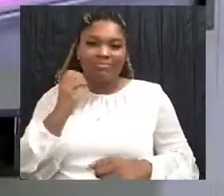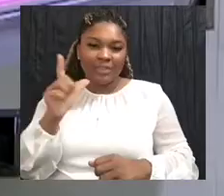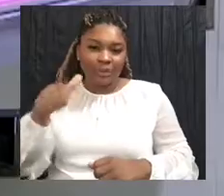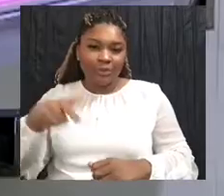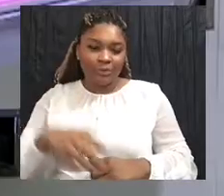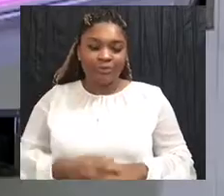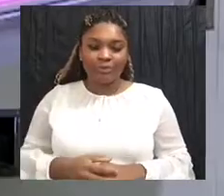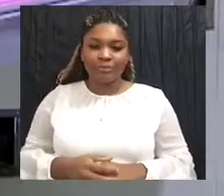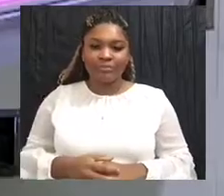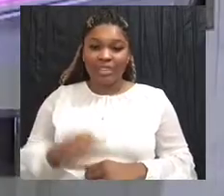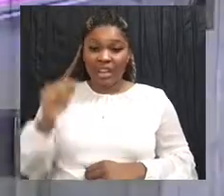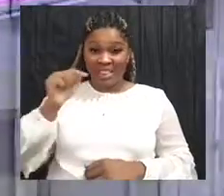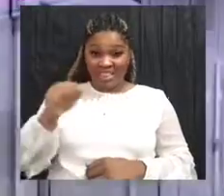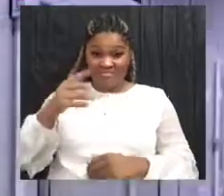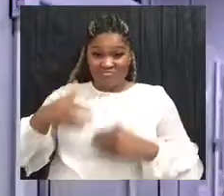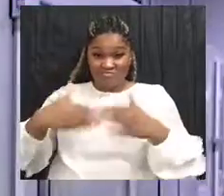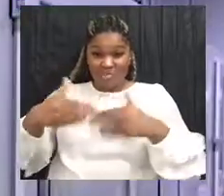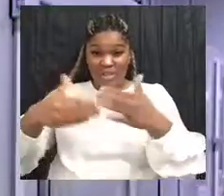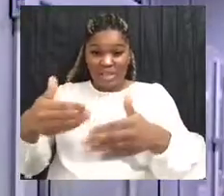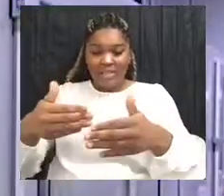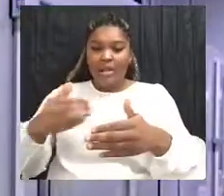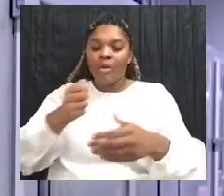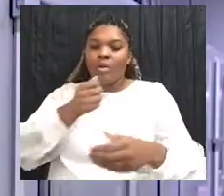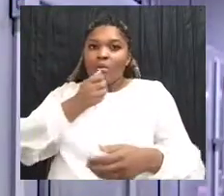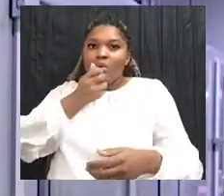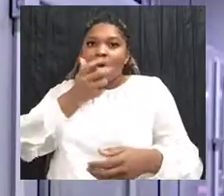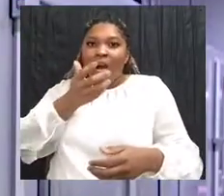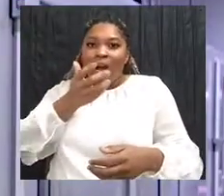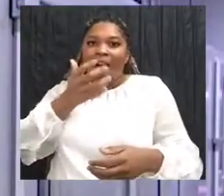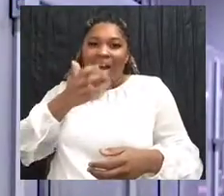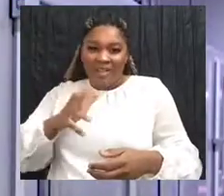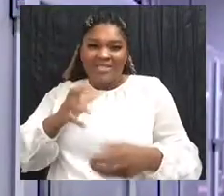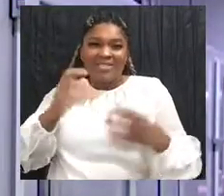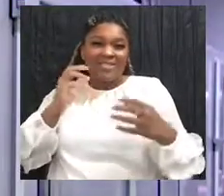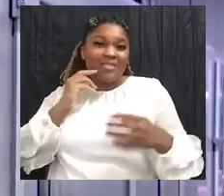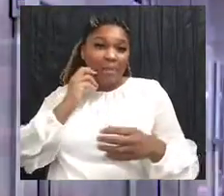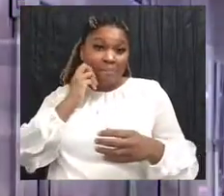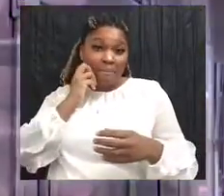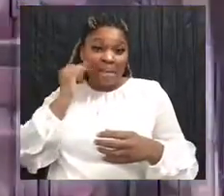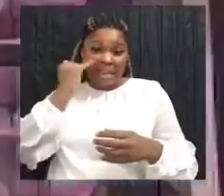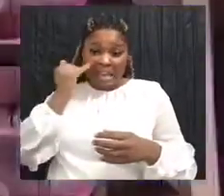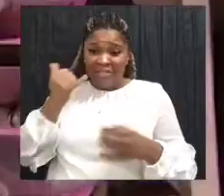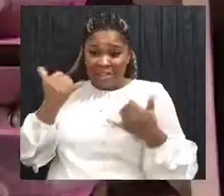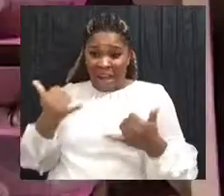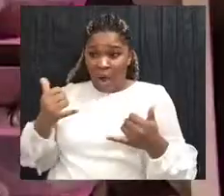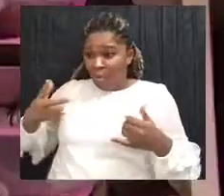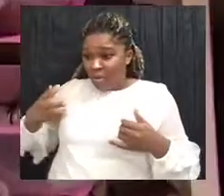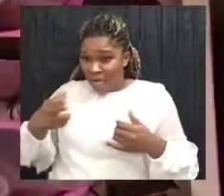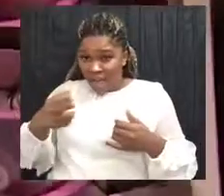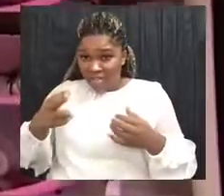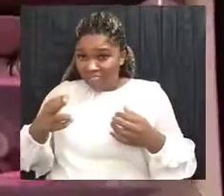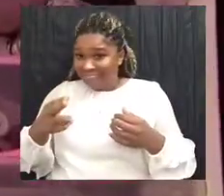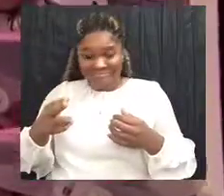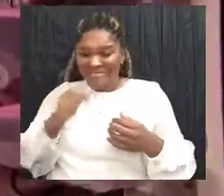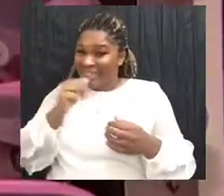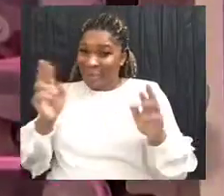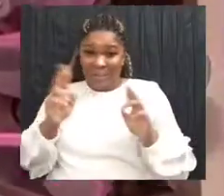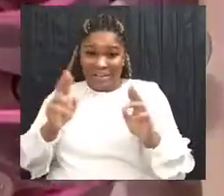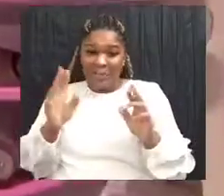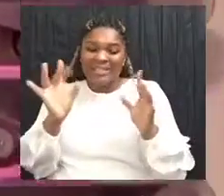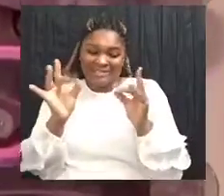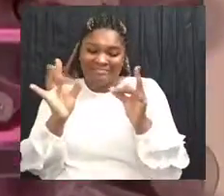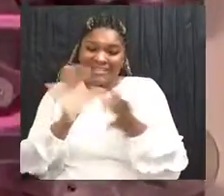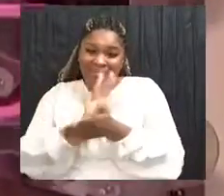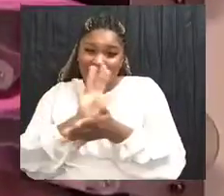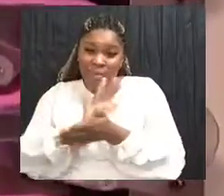This extrusion process heats up the gum. If they were to cut and wrap it now, it would stick to the wrapper. So the next stop is a